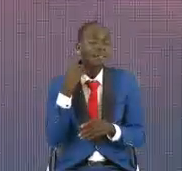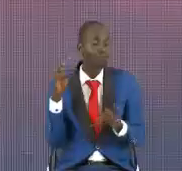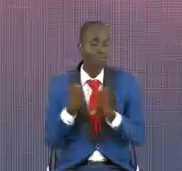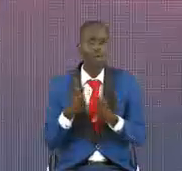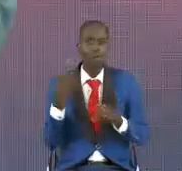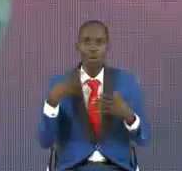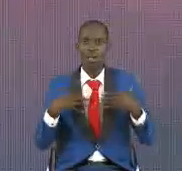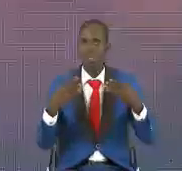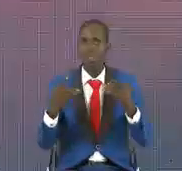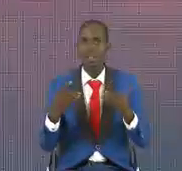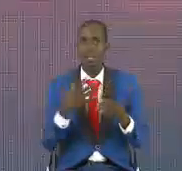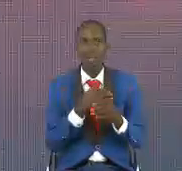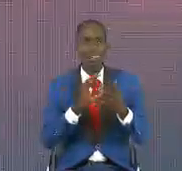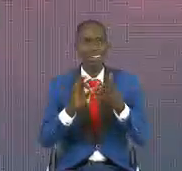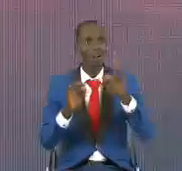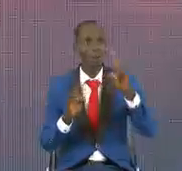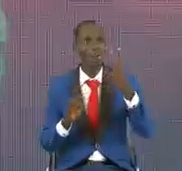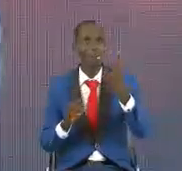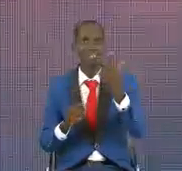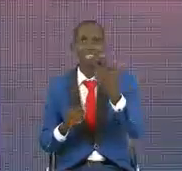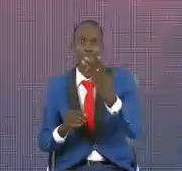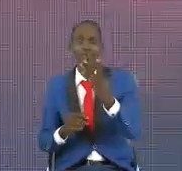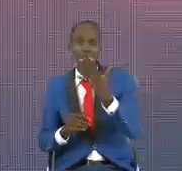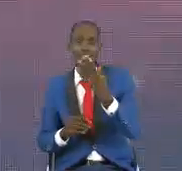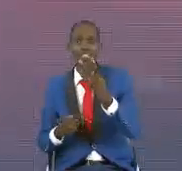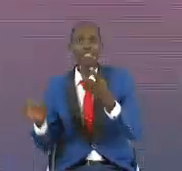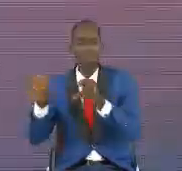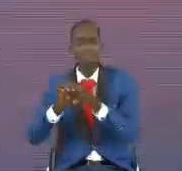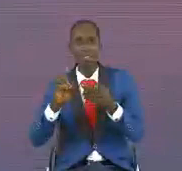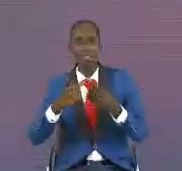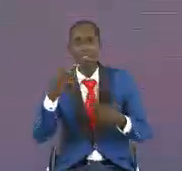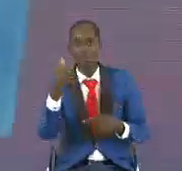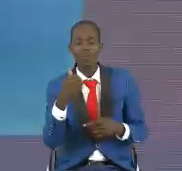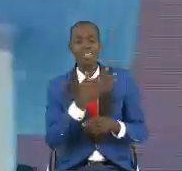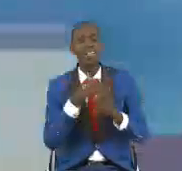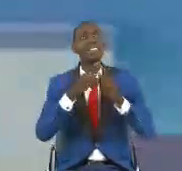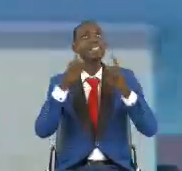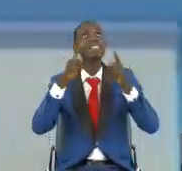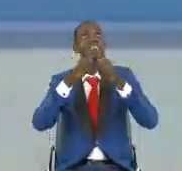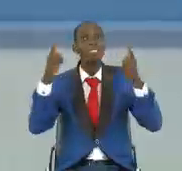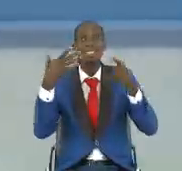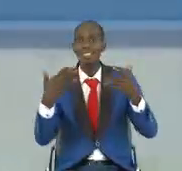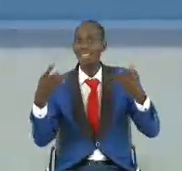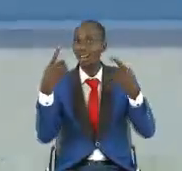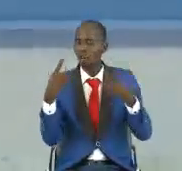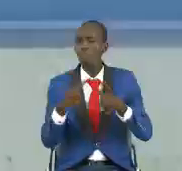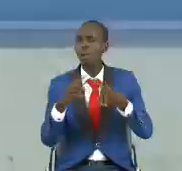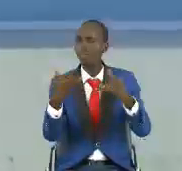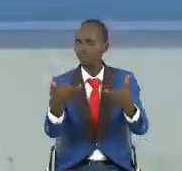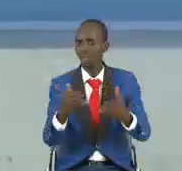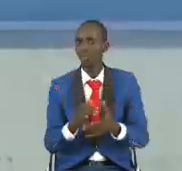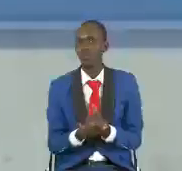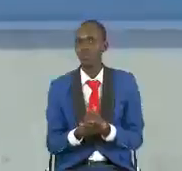they counted 1, 2, 3, even to 10. And great, great things happened. But now, this is